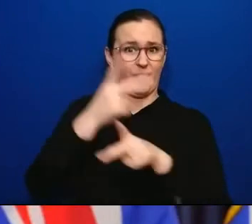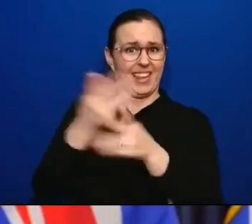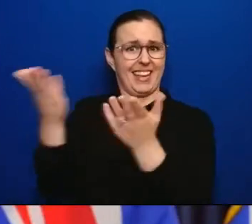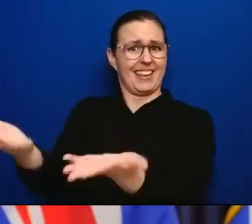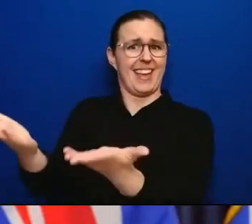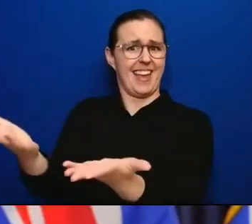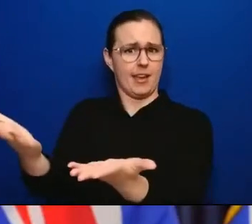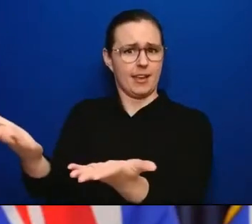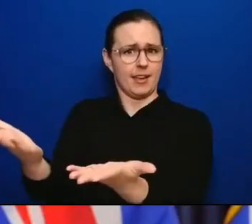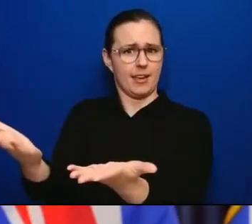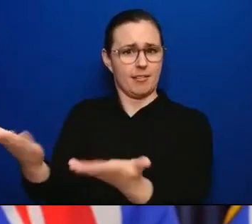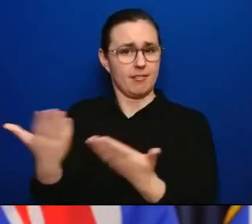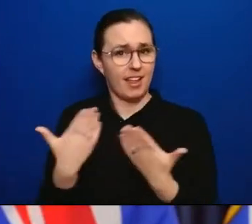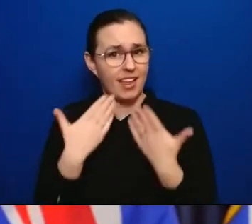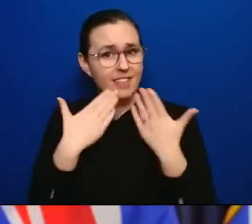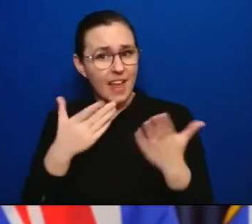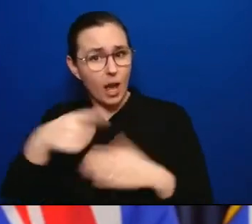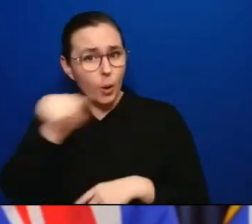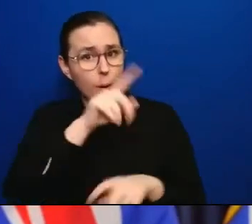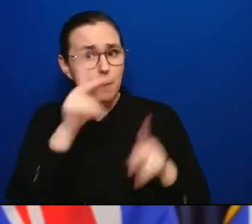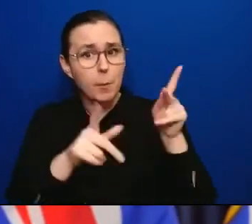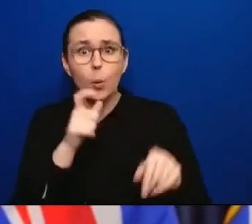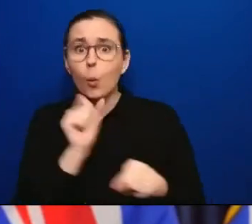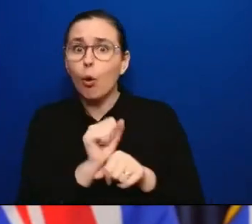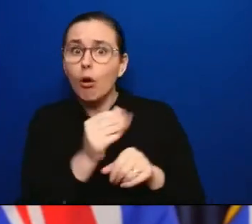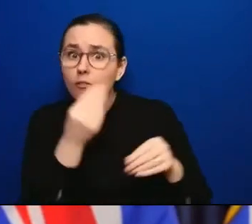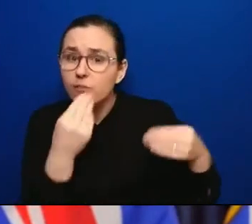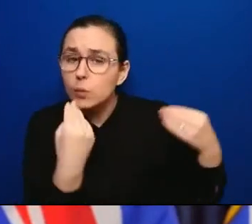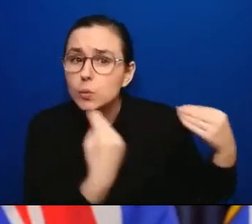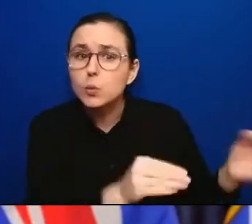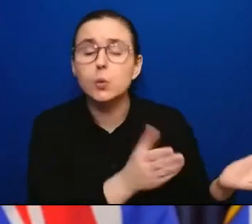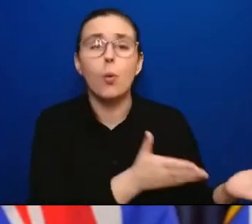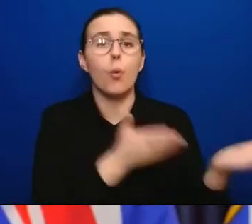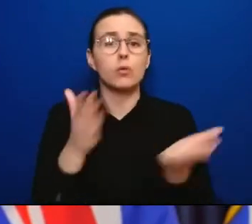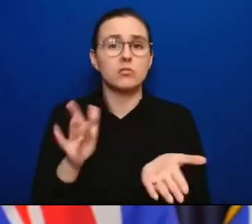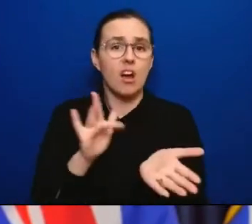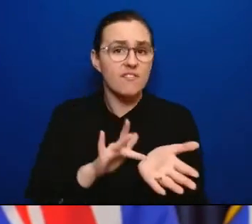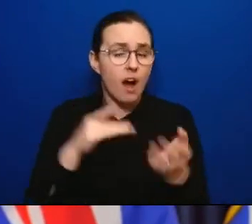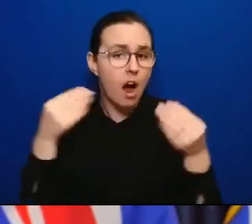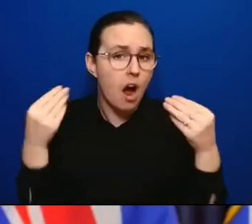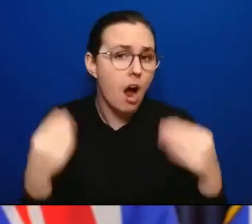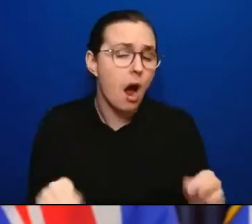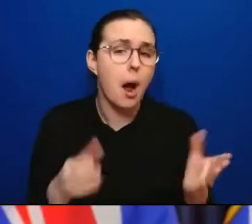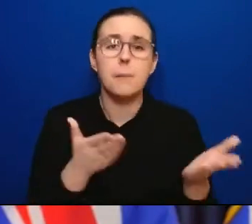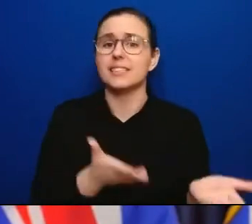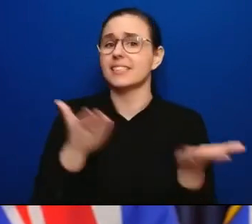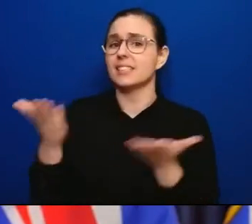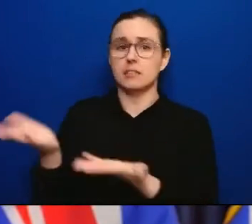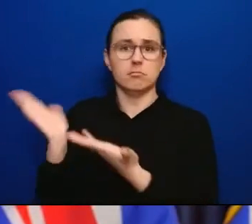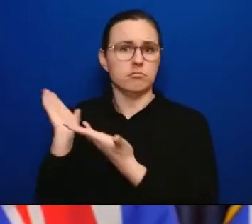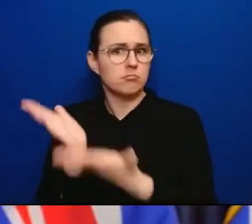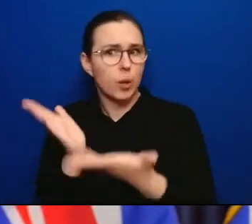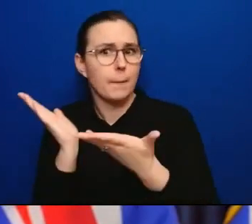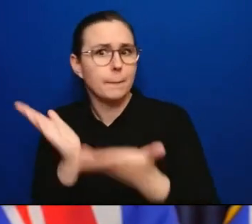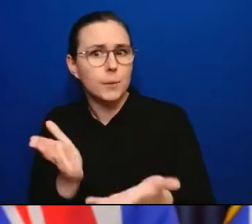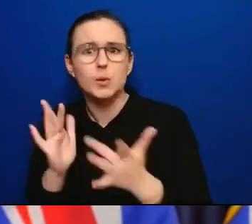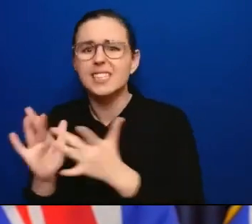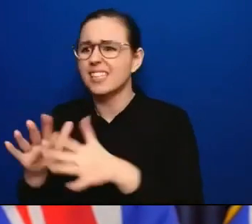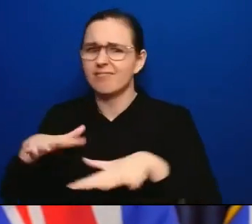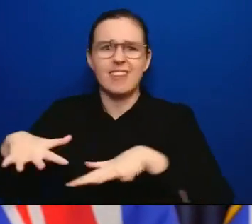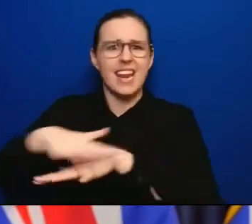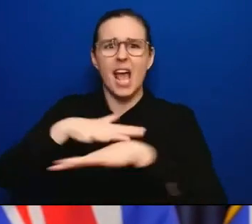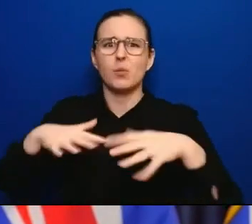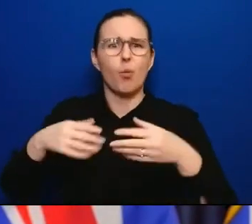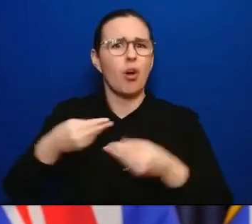things work, like people who work in grocery stores, and people who work in pharmacy, and people who work in our distribution networks, and everyone